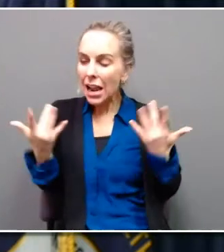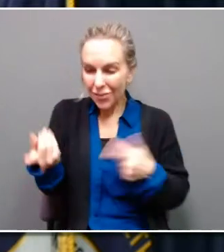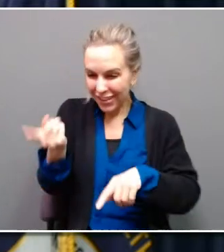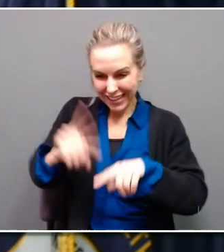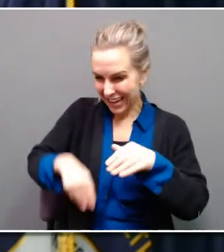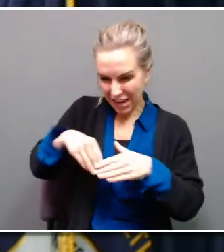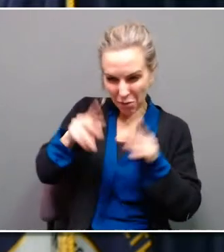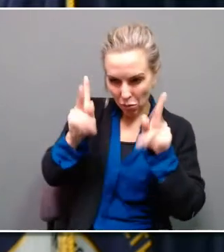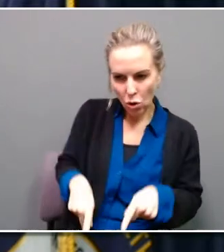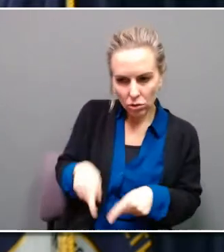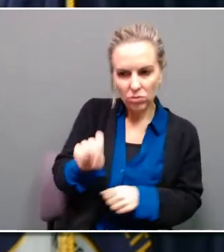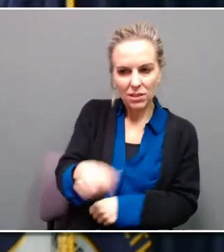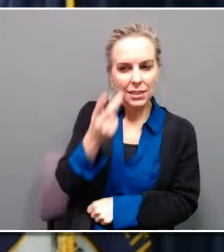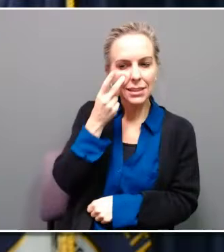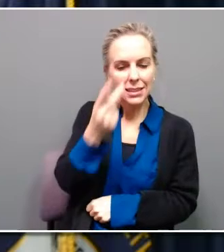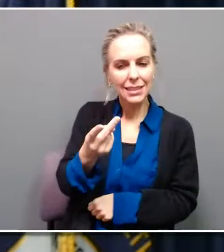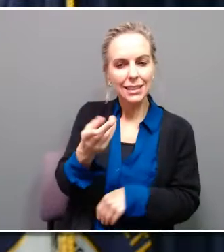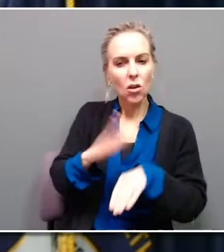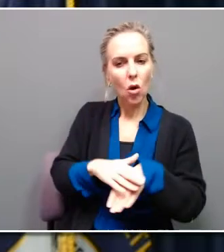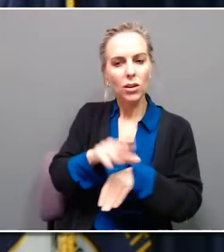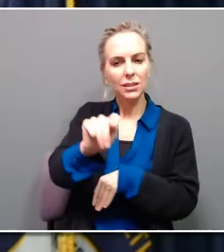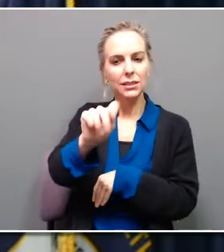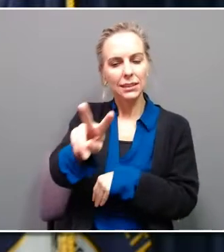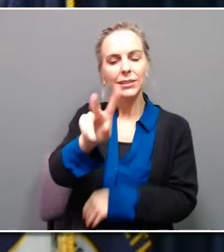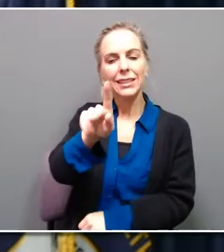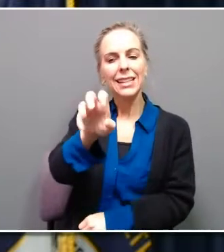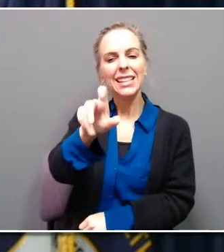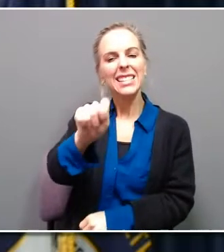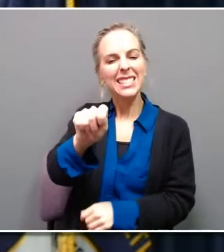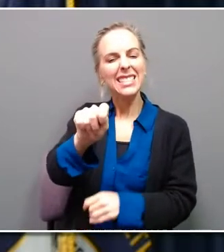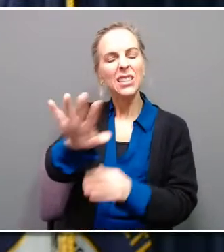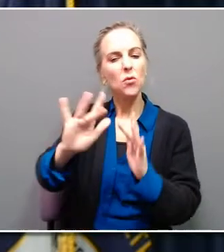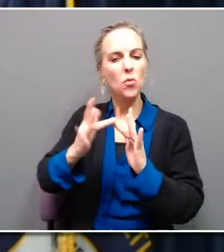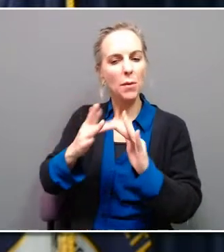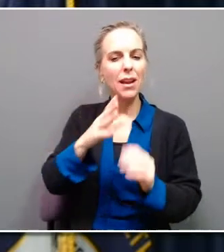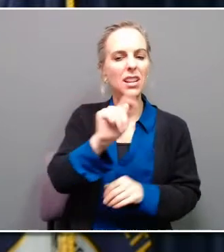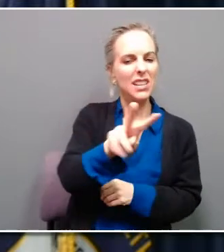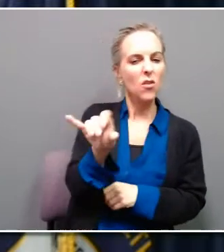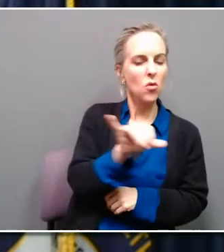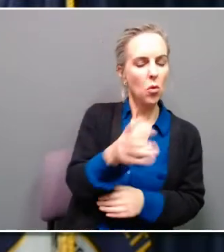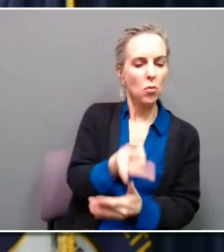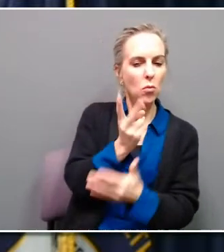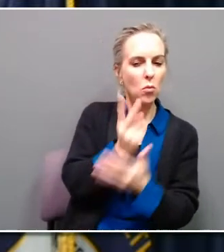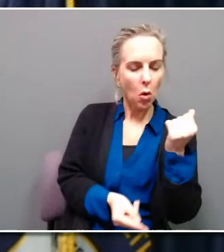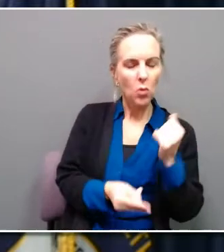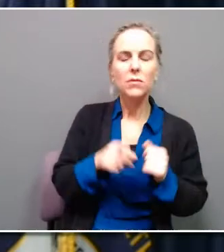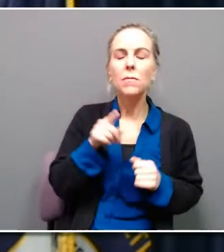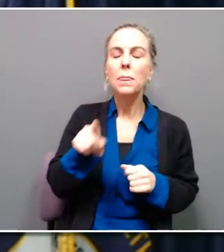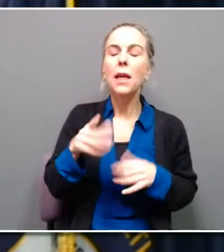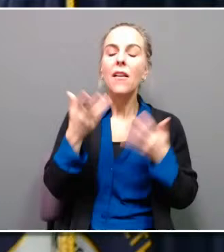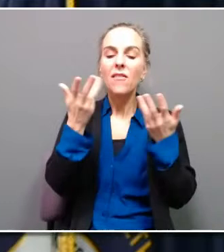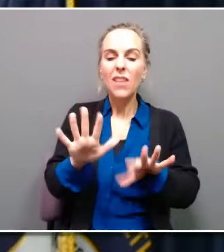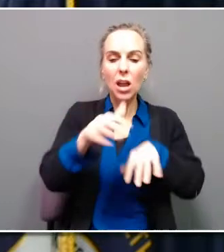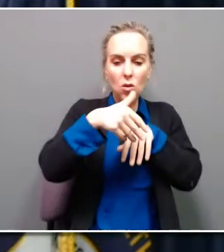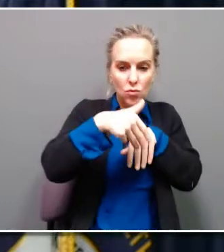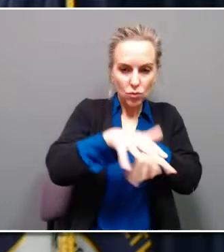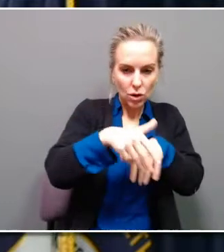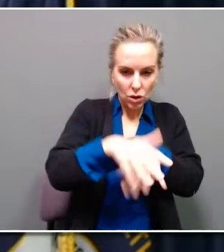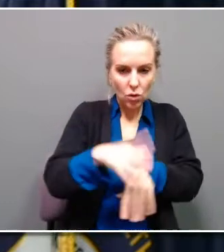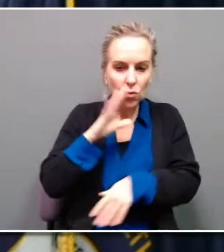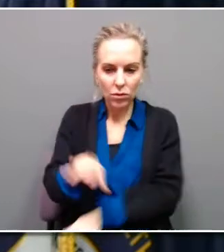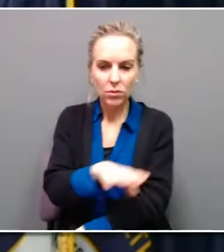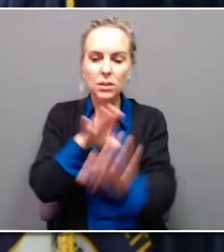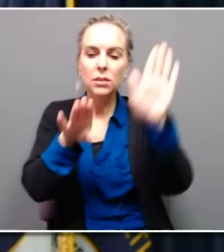on KET and streamed on the KET website. Following the parade, we will have the inaugural prelude on the Capitol steps